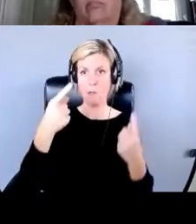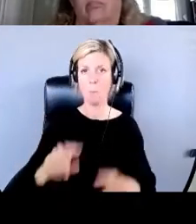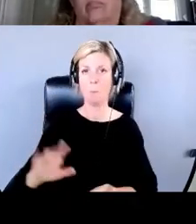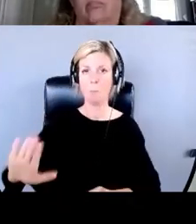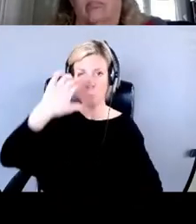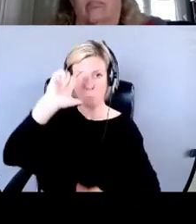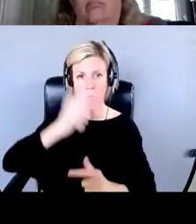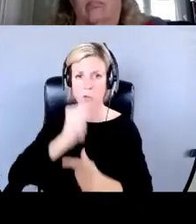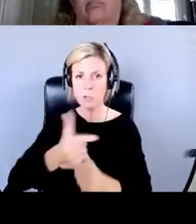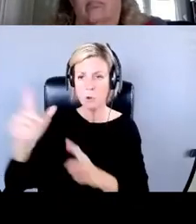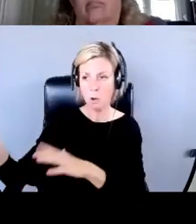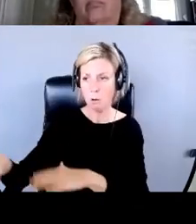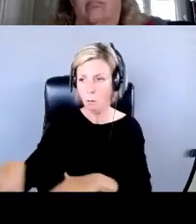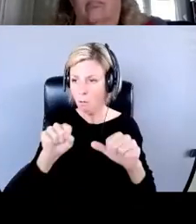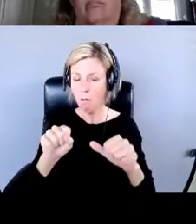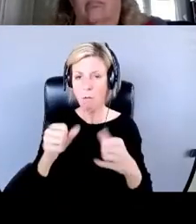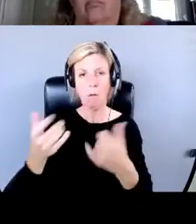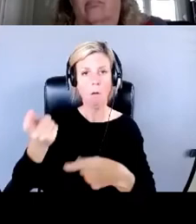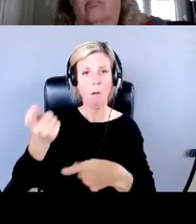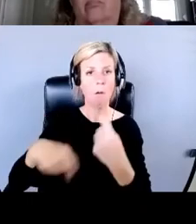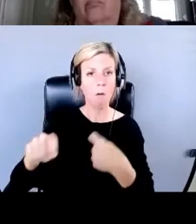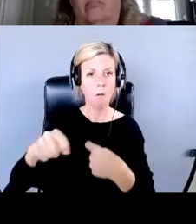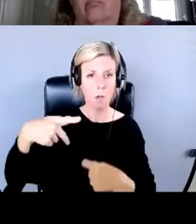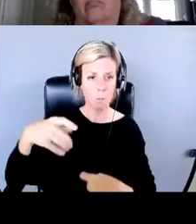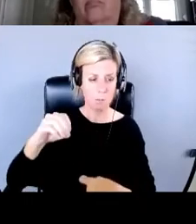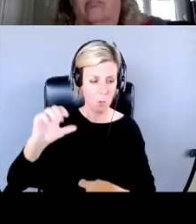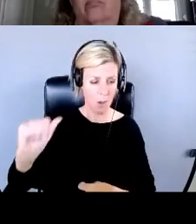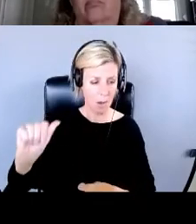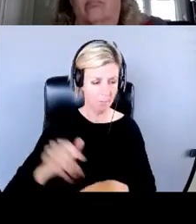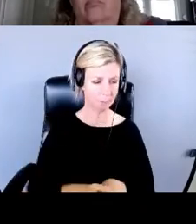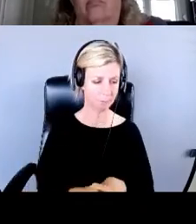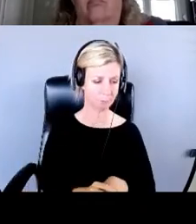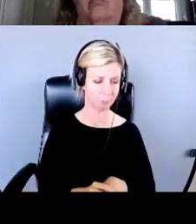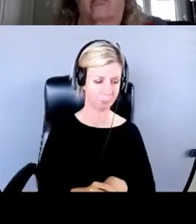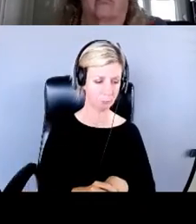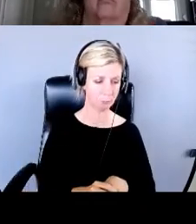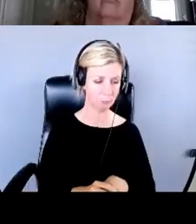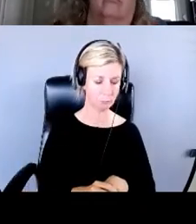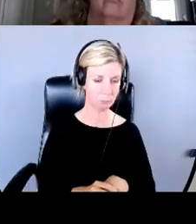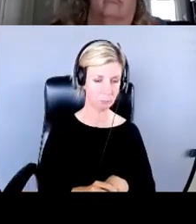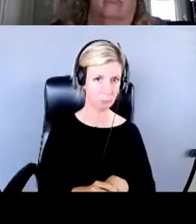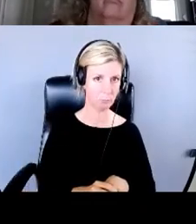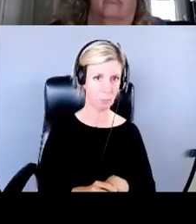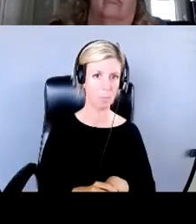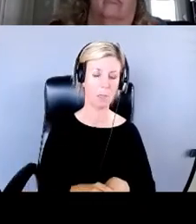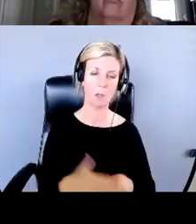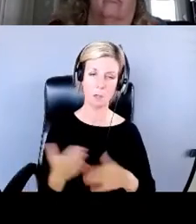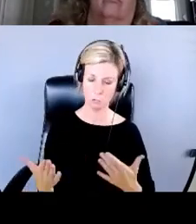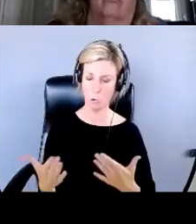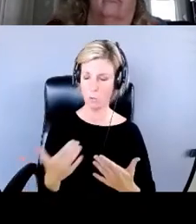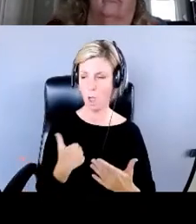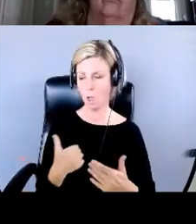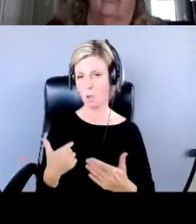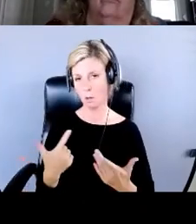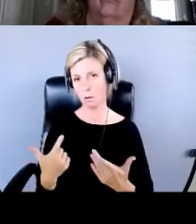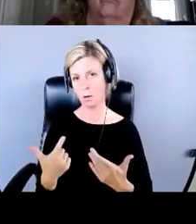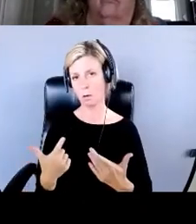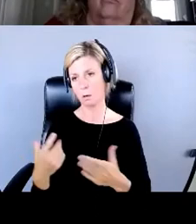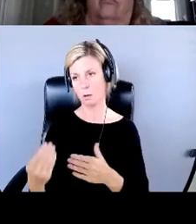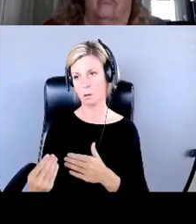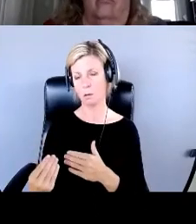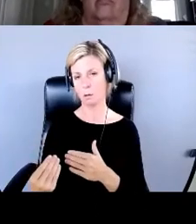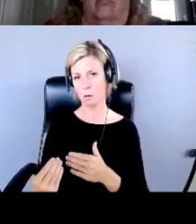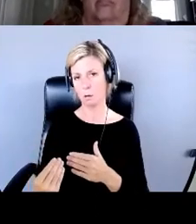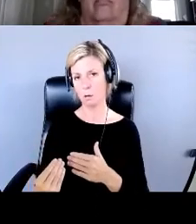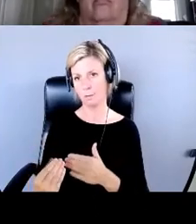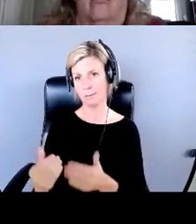that they're no longer the power of attorney. So that leads me to who I think could be key referral sources, which are lawyers.